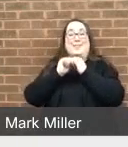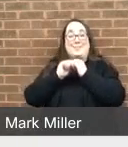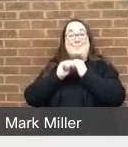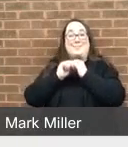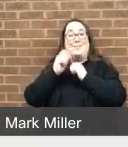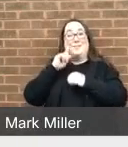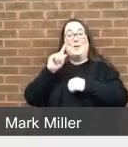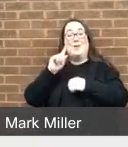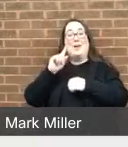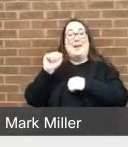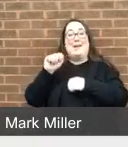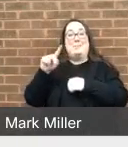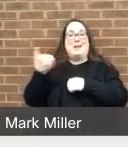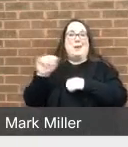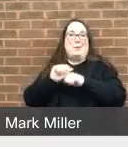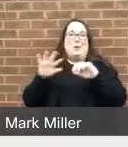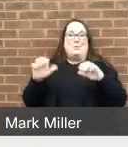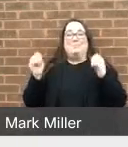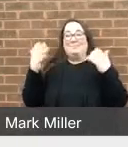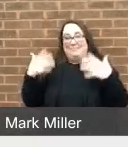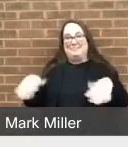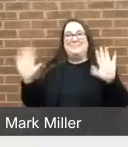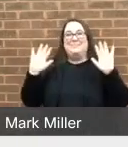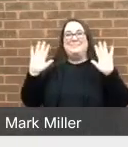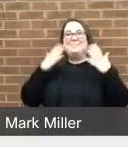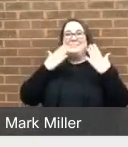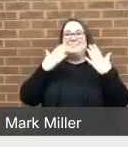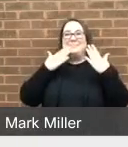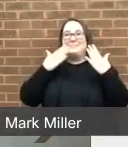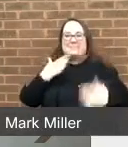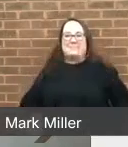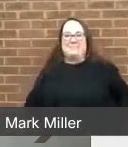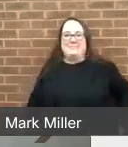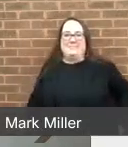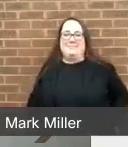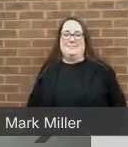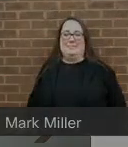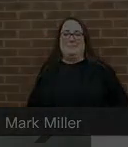Asian American Work Group. And this now concludes our event. Thank you. Thank you.